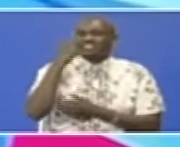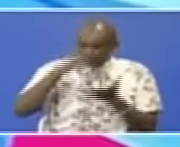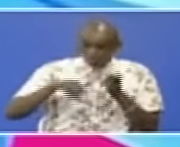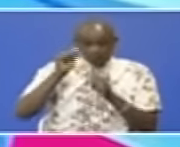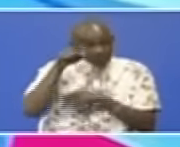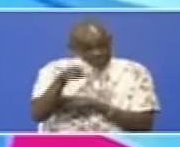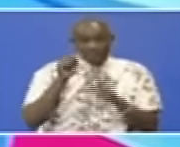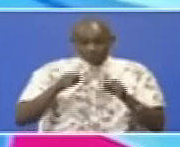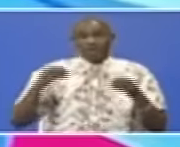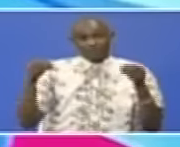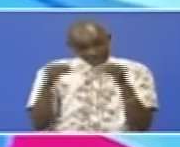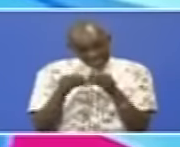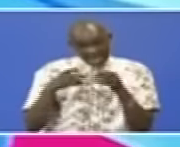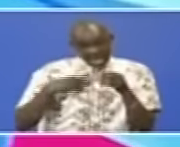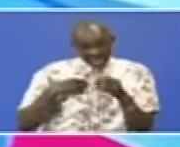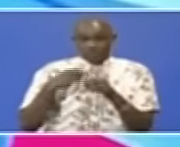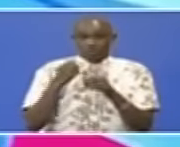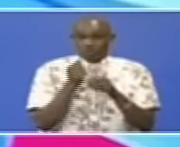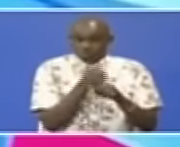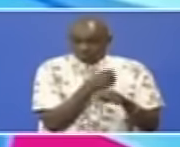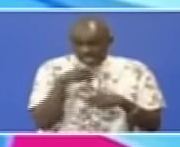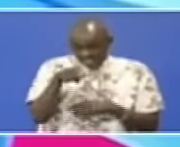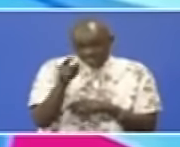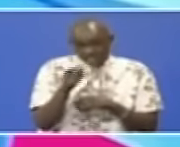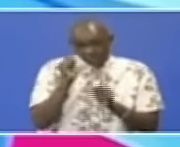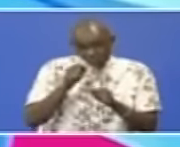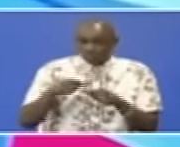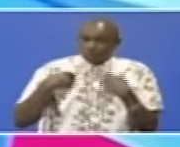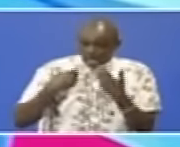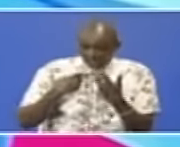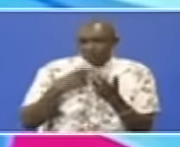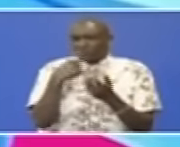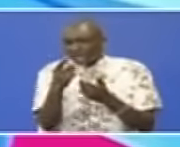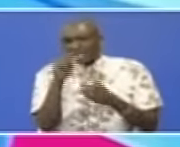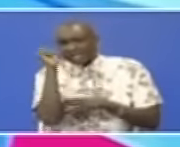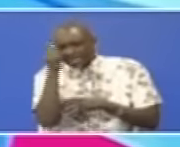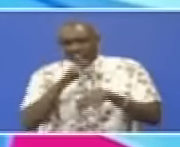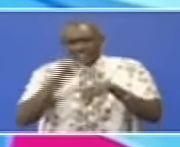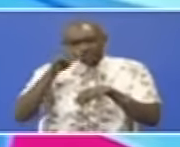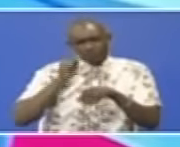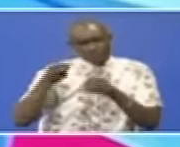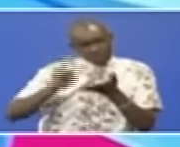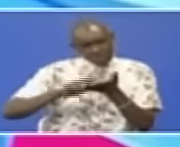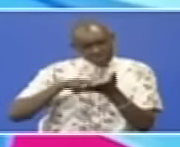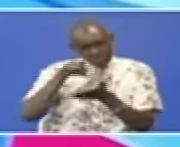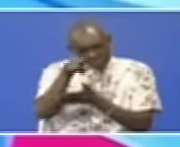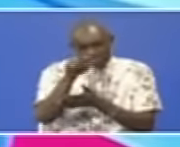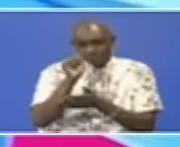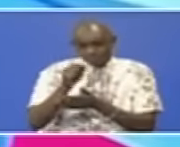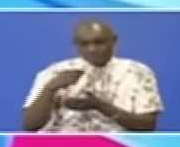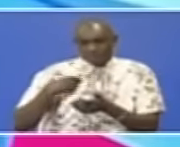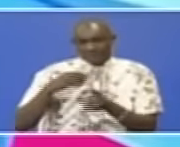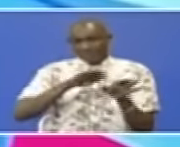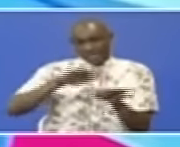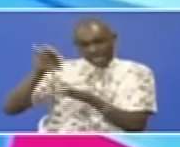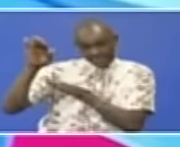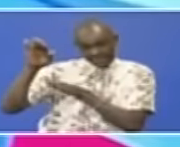hold a rally at Huruma Grounds to sensitize Kenyans on the contents of the referendum bill to be tabled in Parliament.